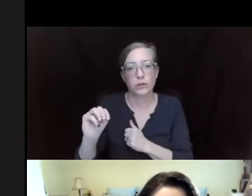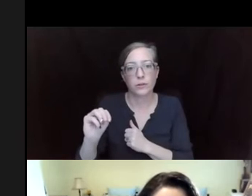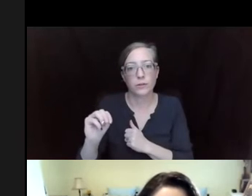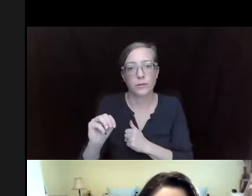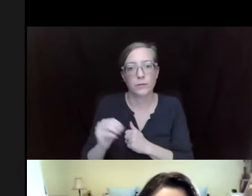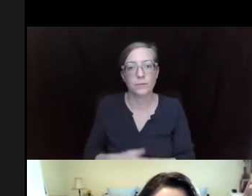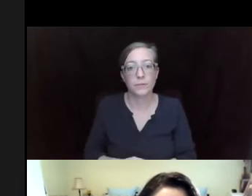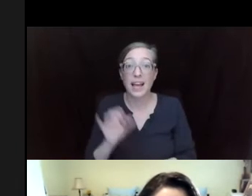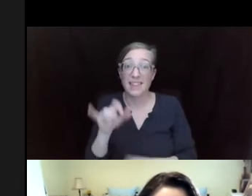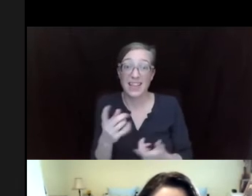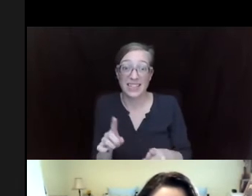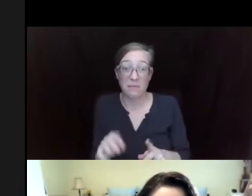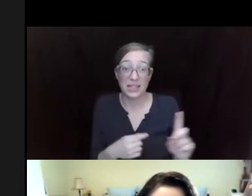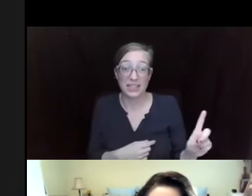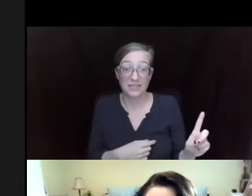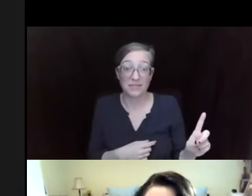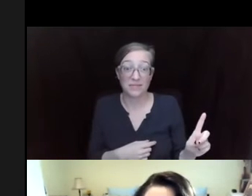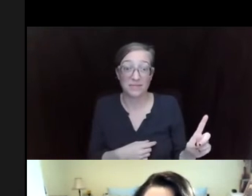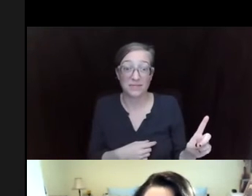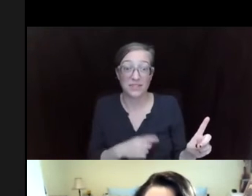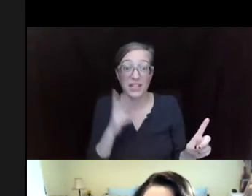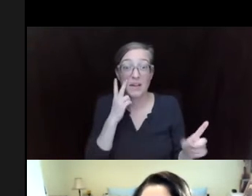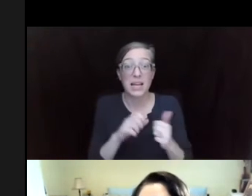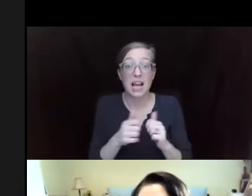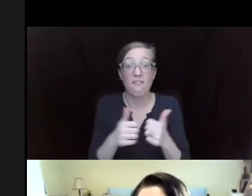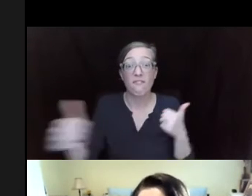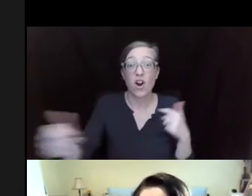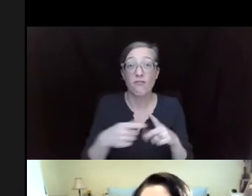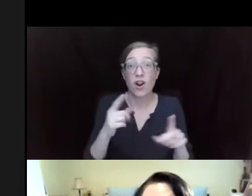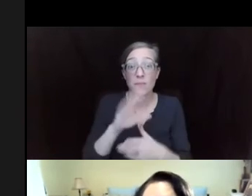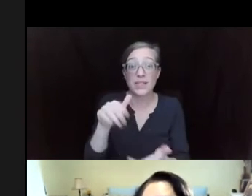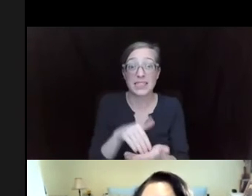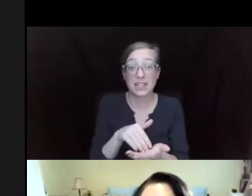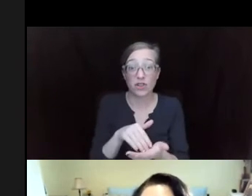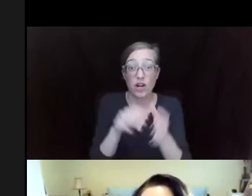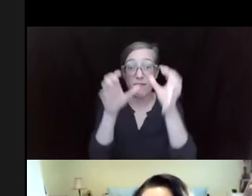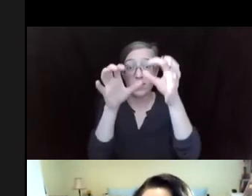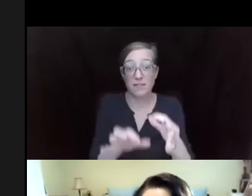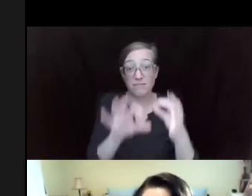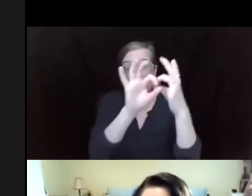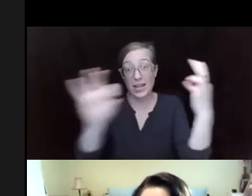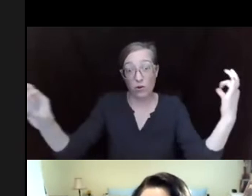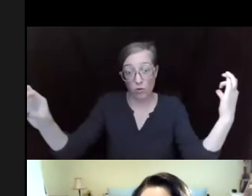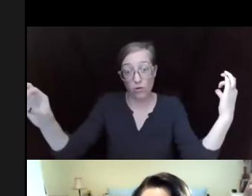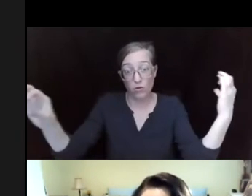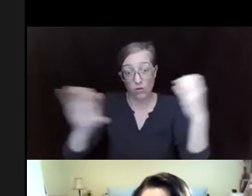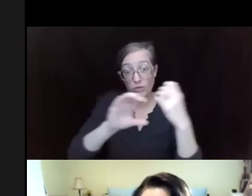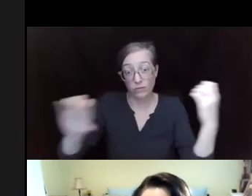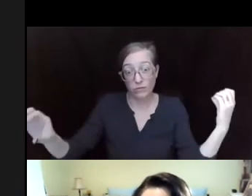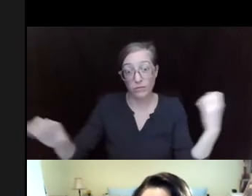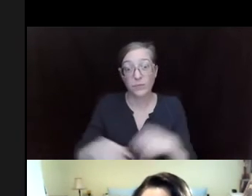how far this is from the center of the channel. And something that is very important in these effects, when